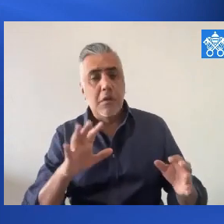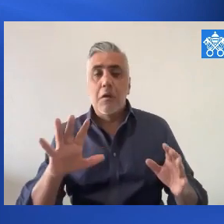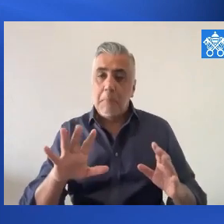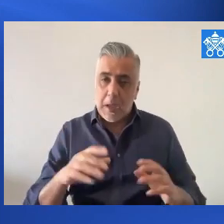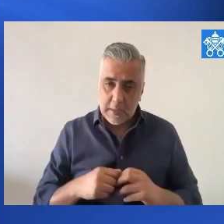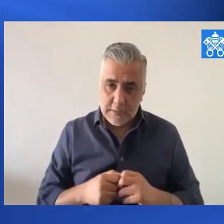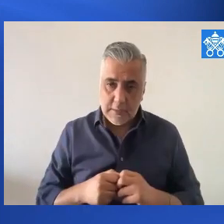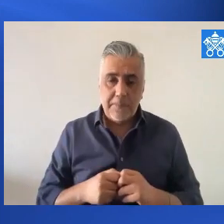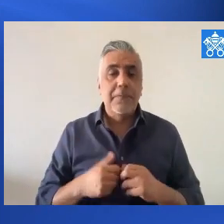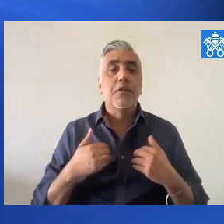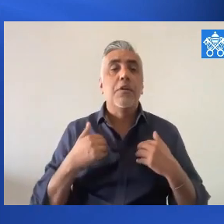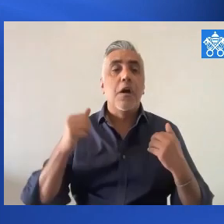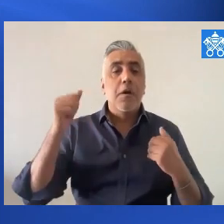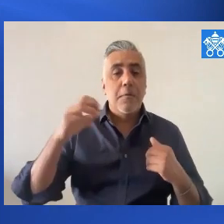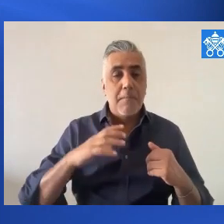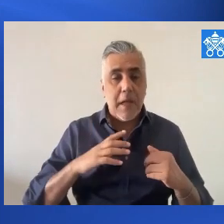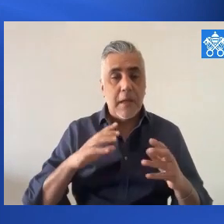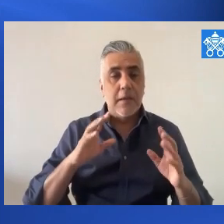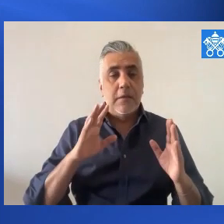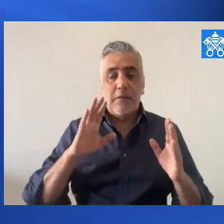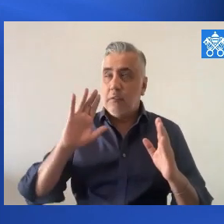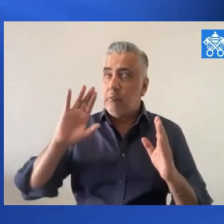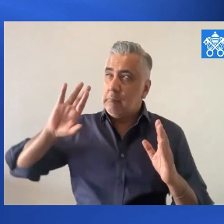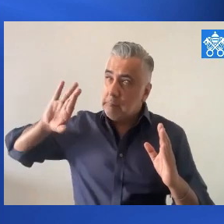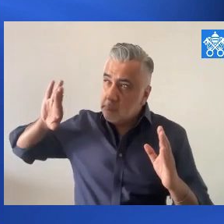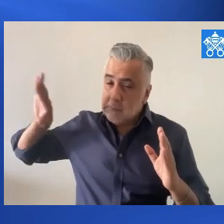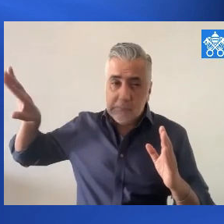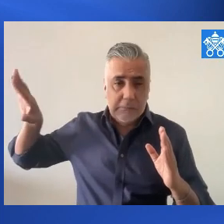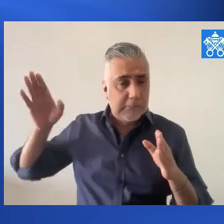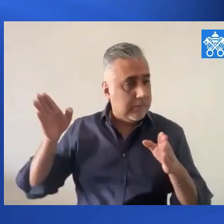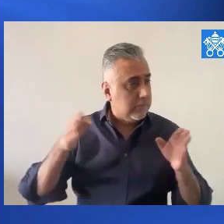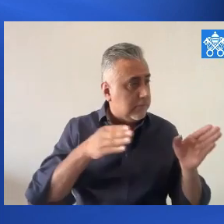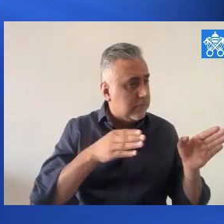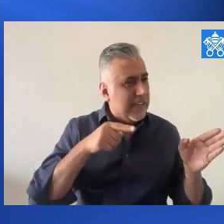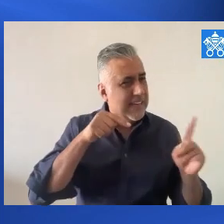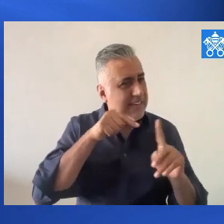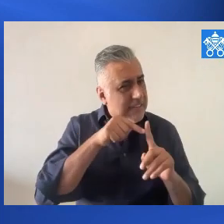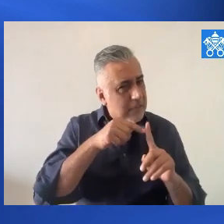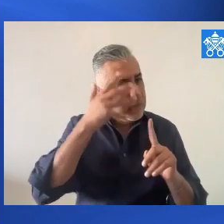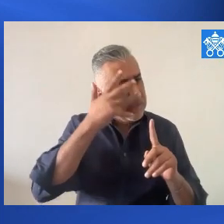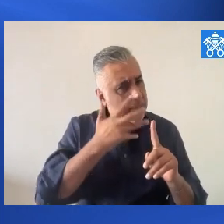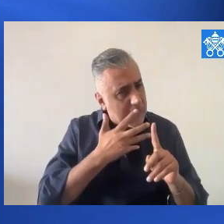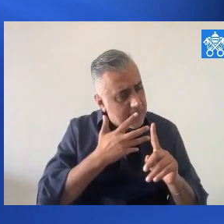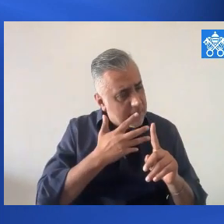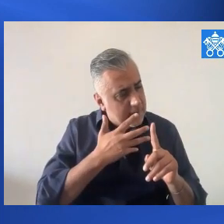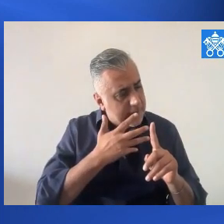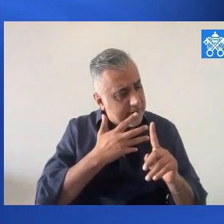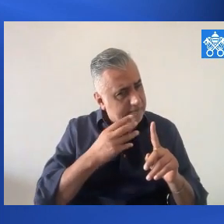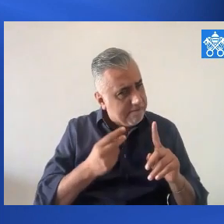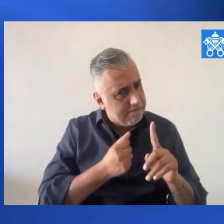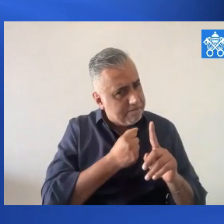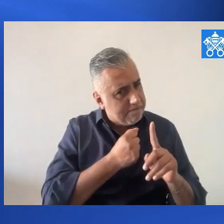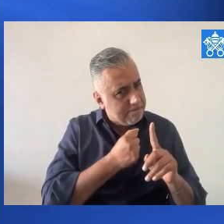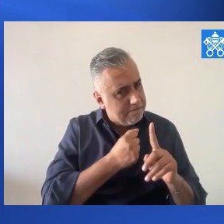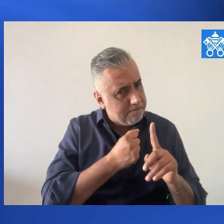him to make up his mind, but the text notes that the young man turns away from Jesus sad.